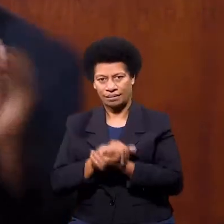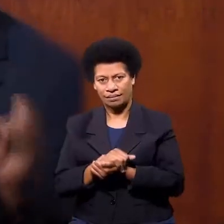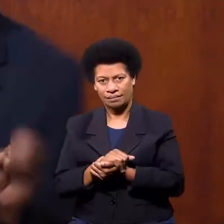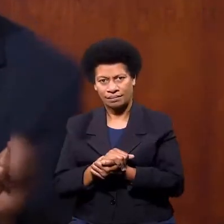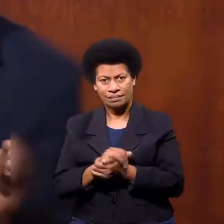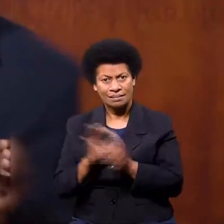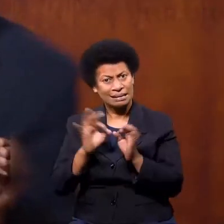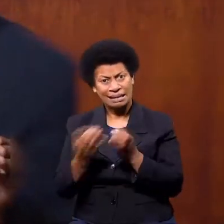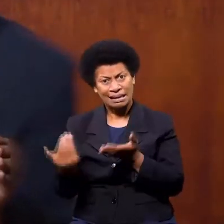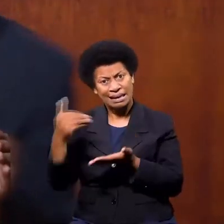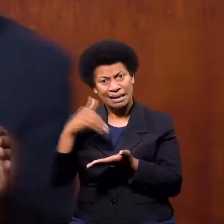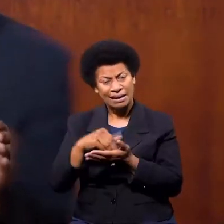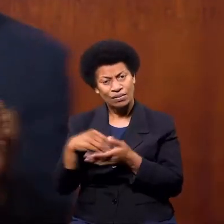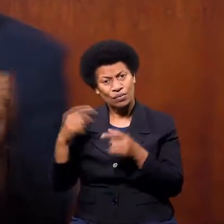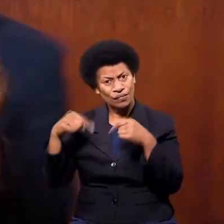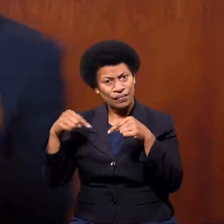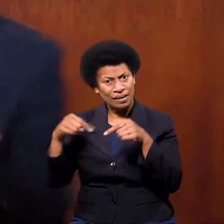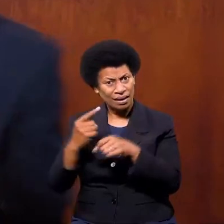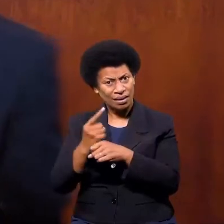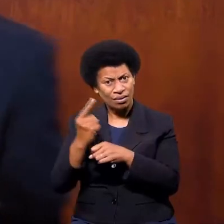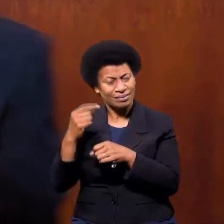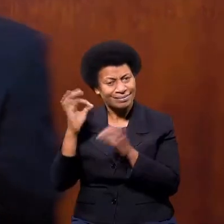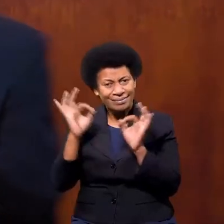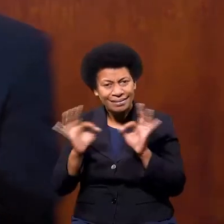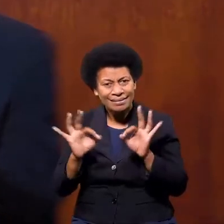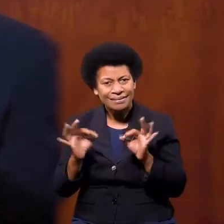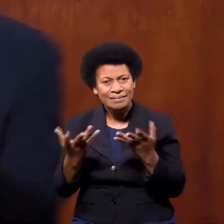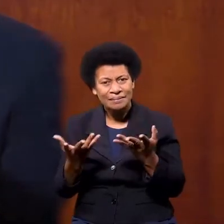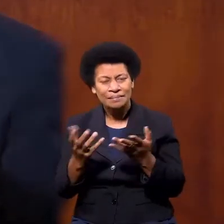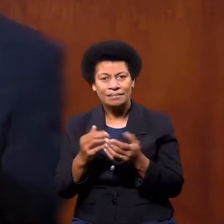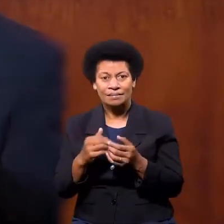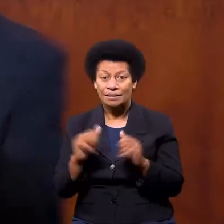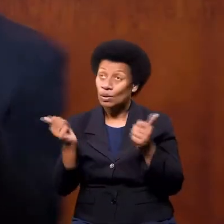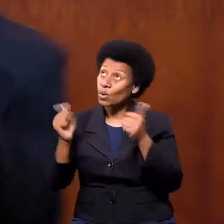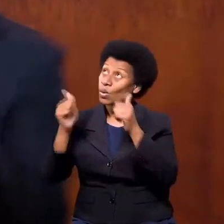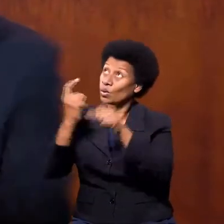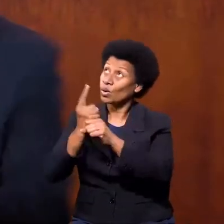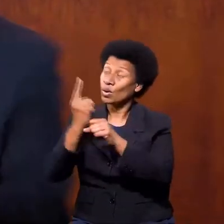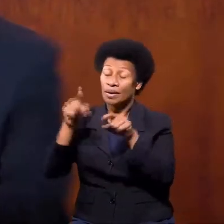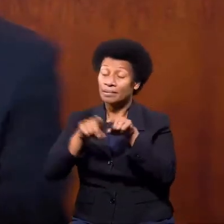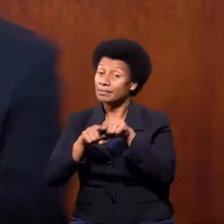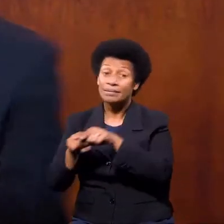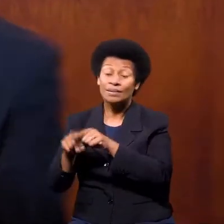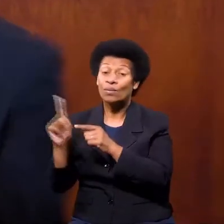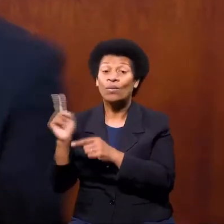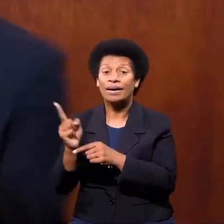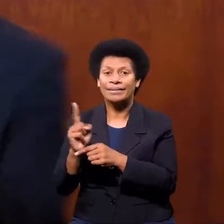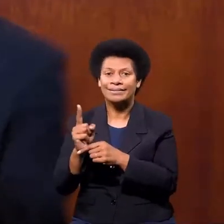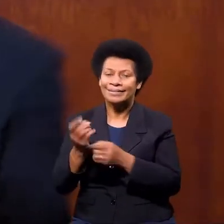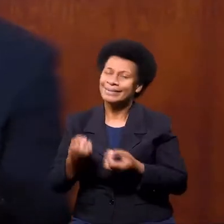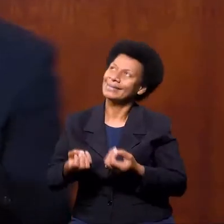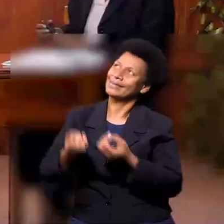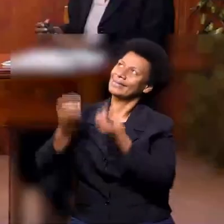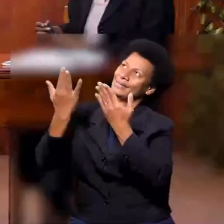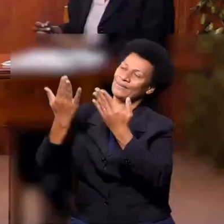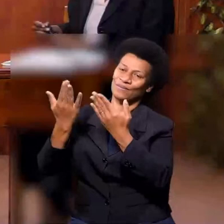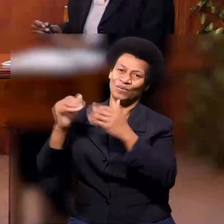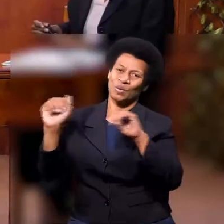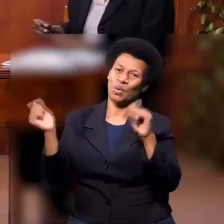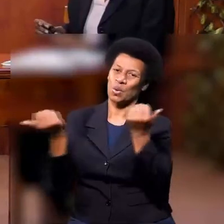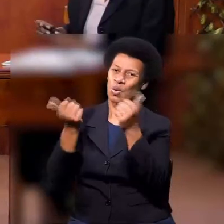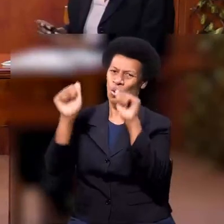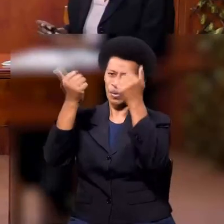the fearing of God. In fact, give glory to God is fear God. So fear God and give glory to